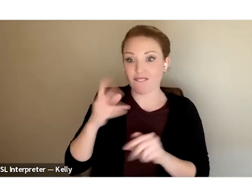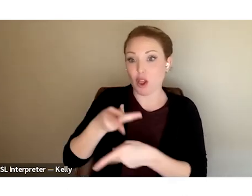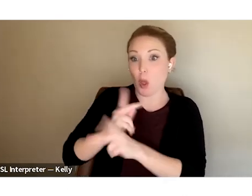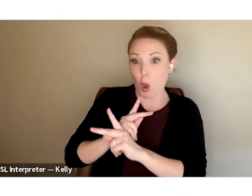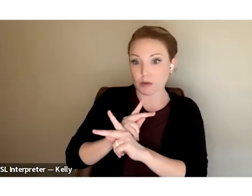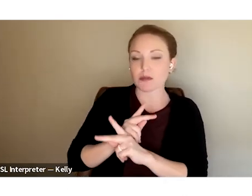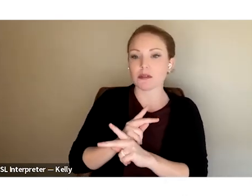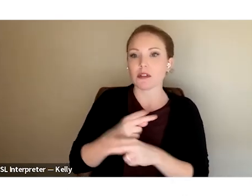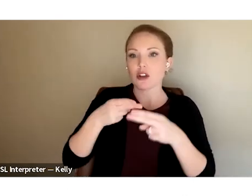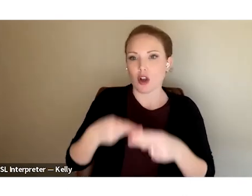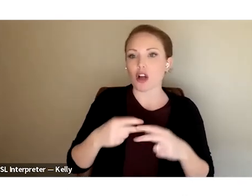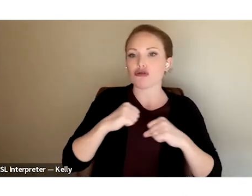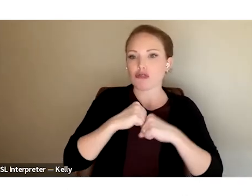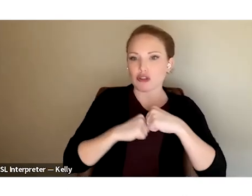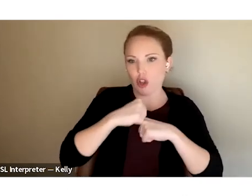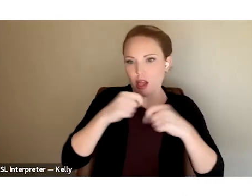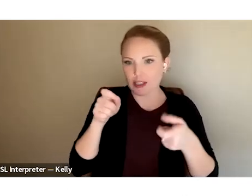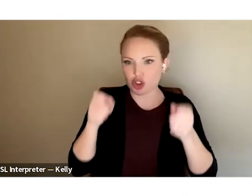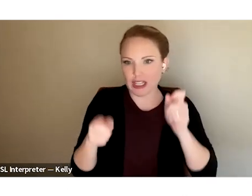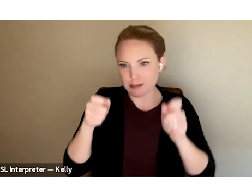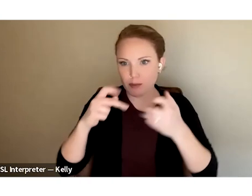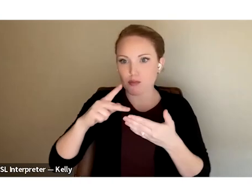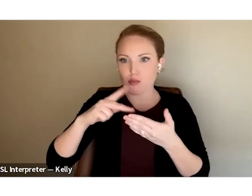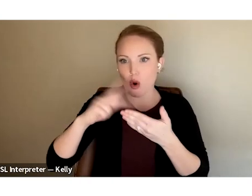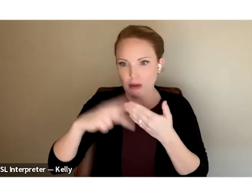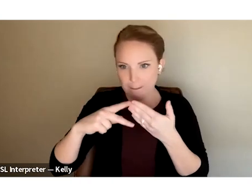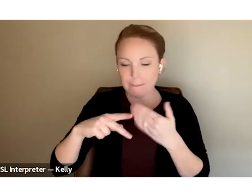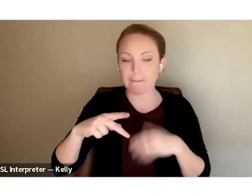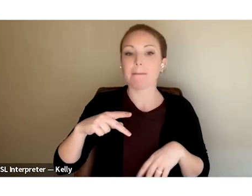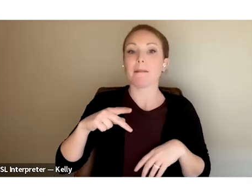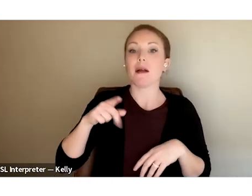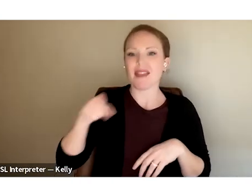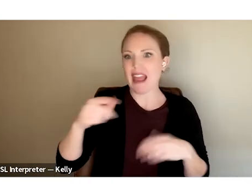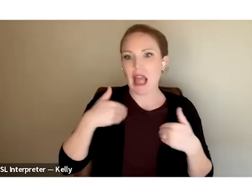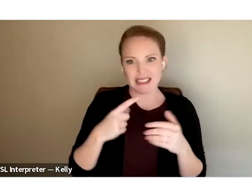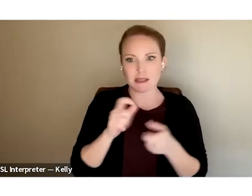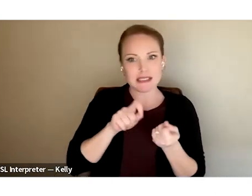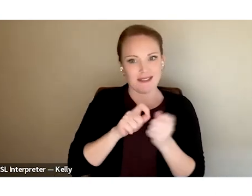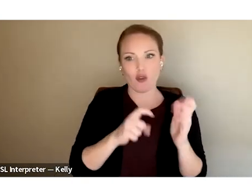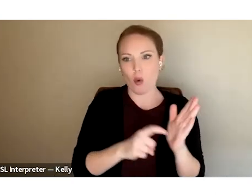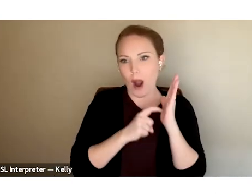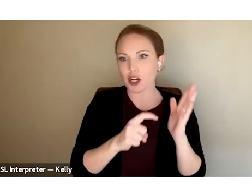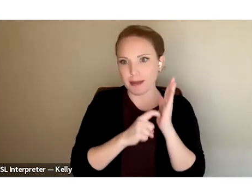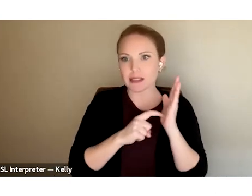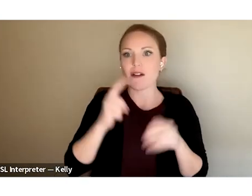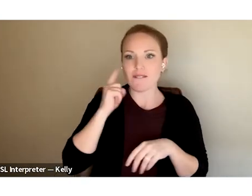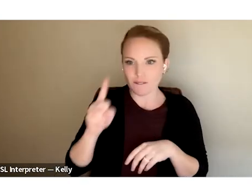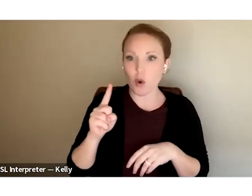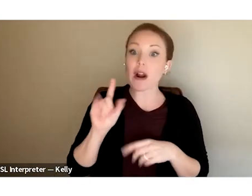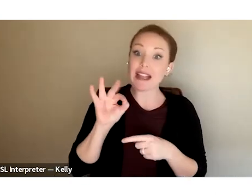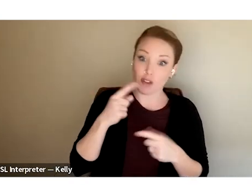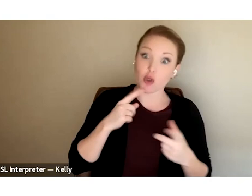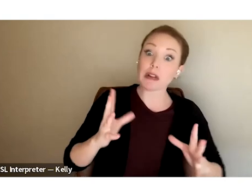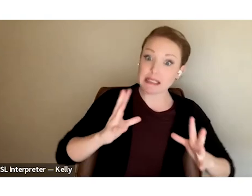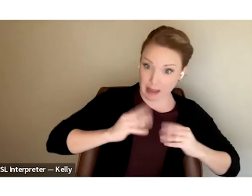called structural adjustment programs that came with them conditions for the acceptance or